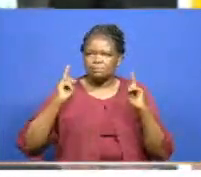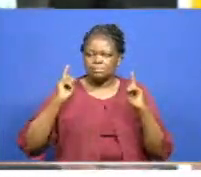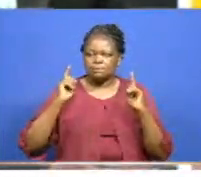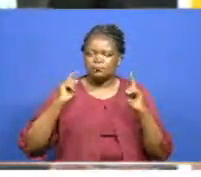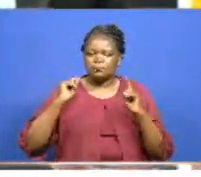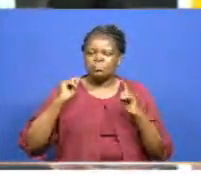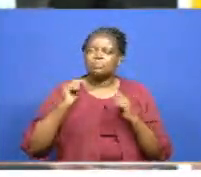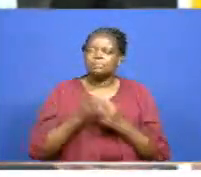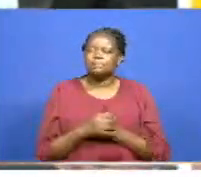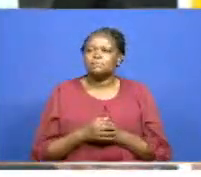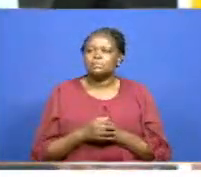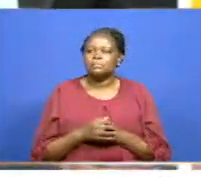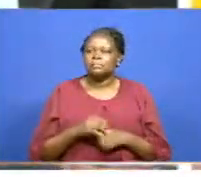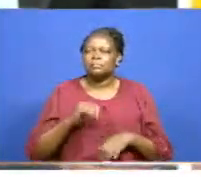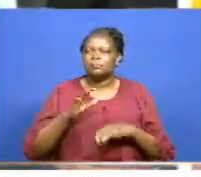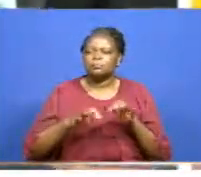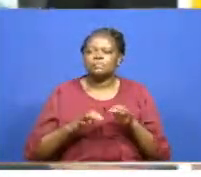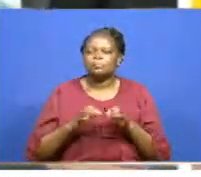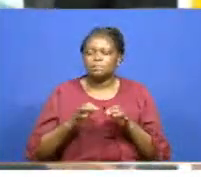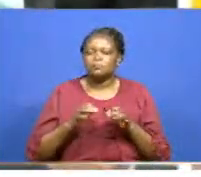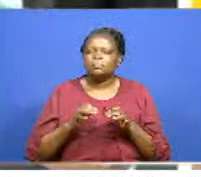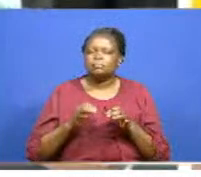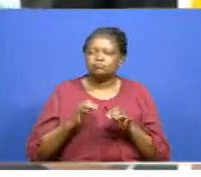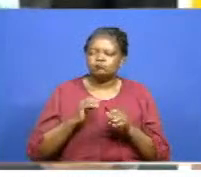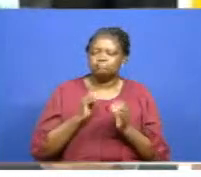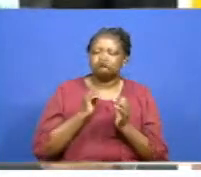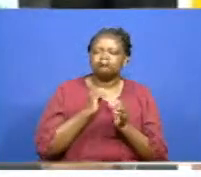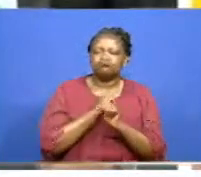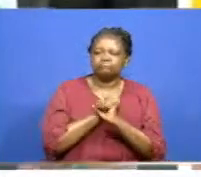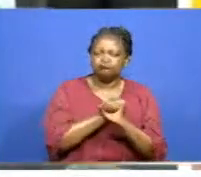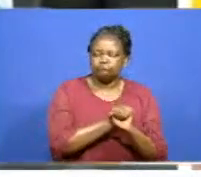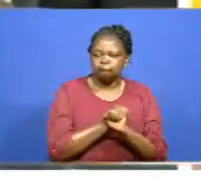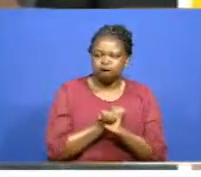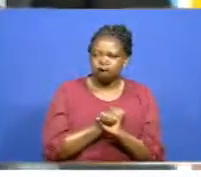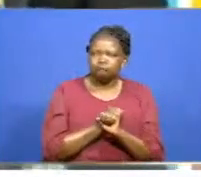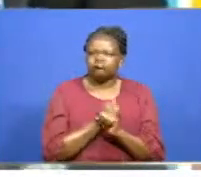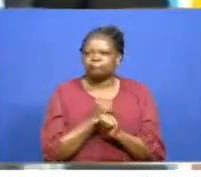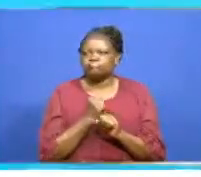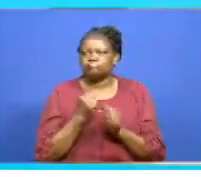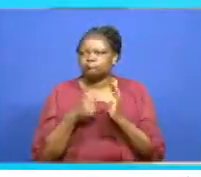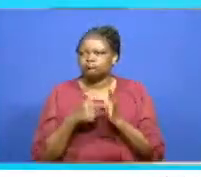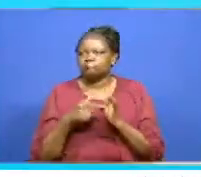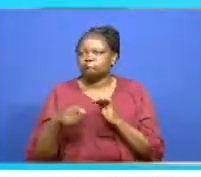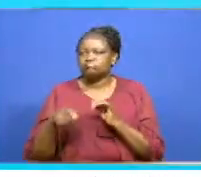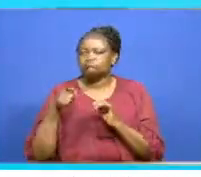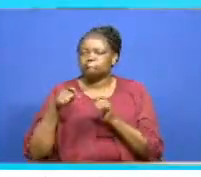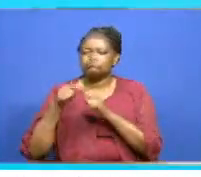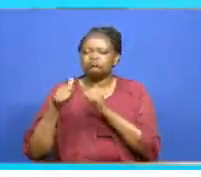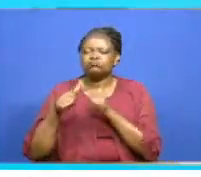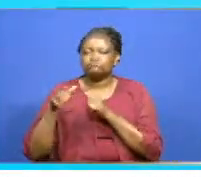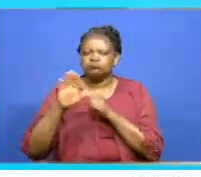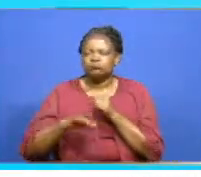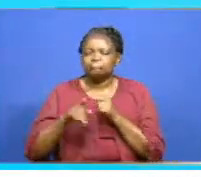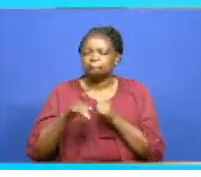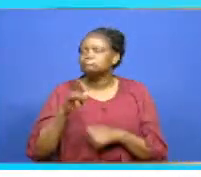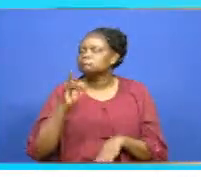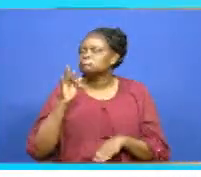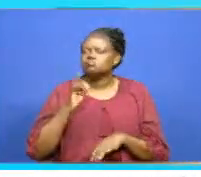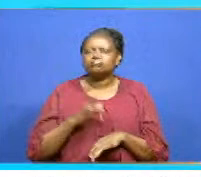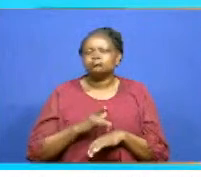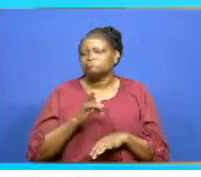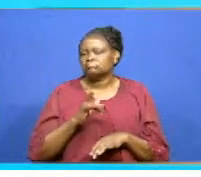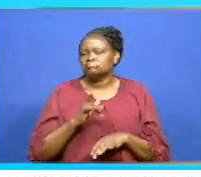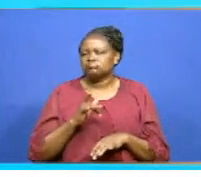conservation, including war on poaching, and also remember that tourism is one of the worst affected sector by the